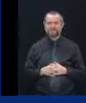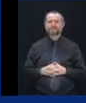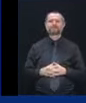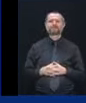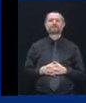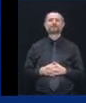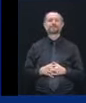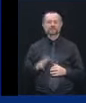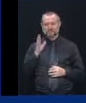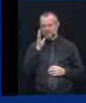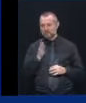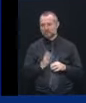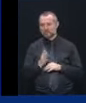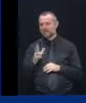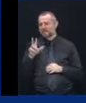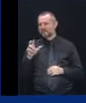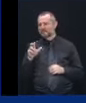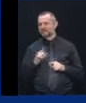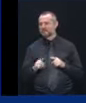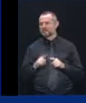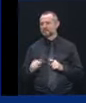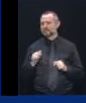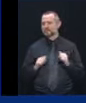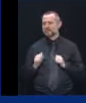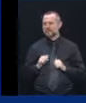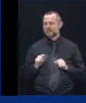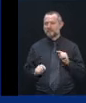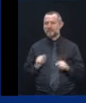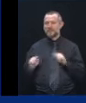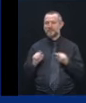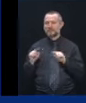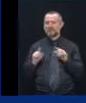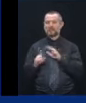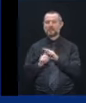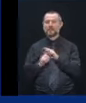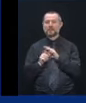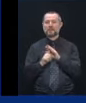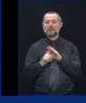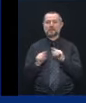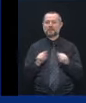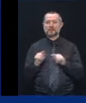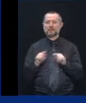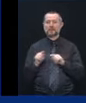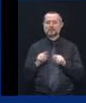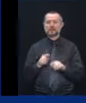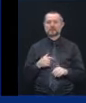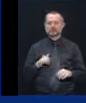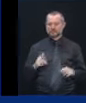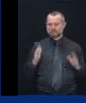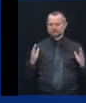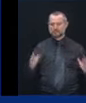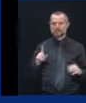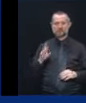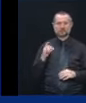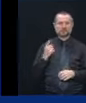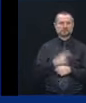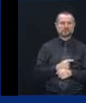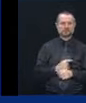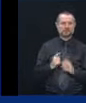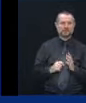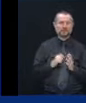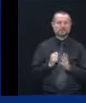300. And they will be happening over 100 days.